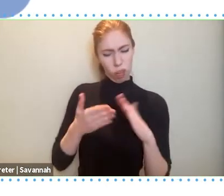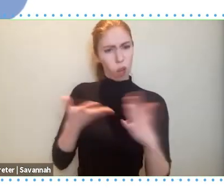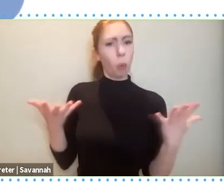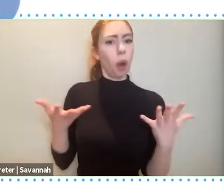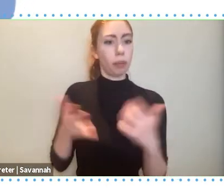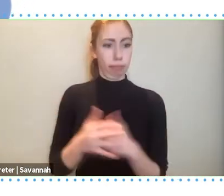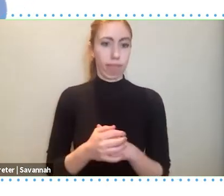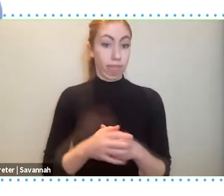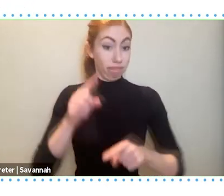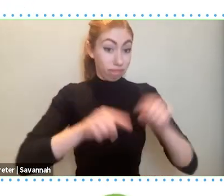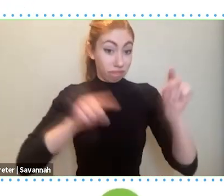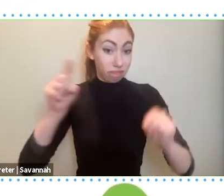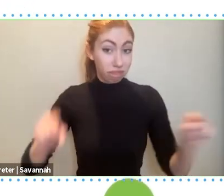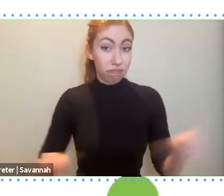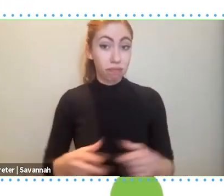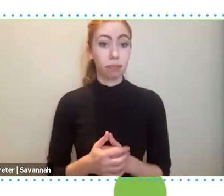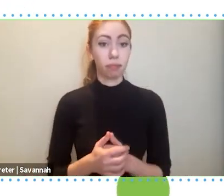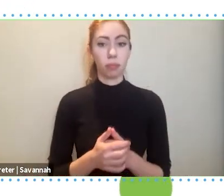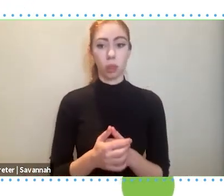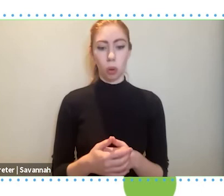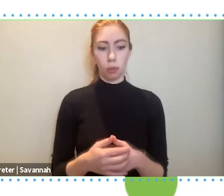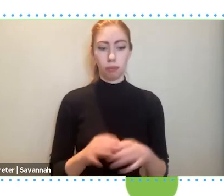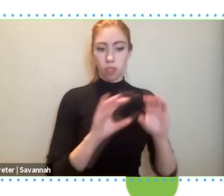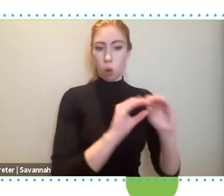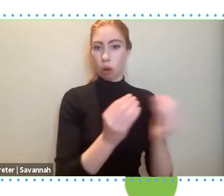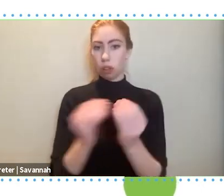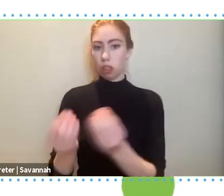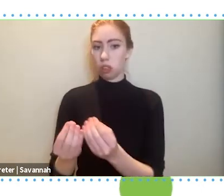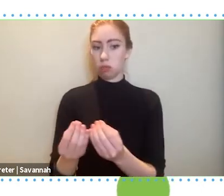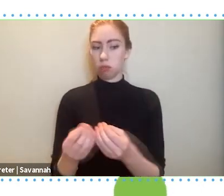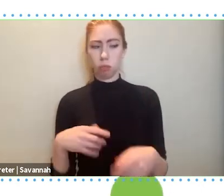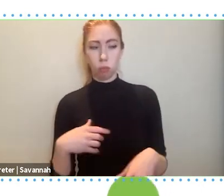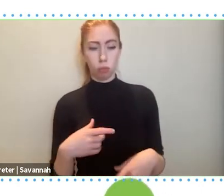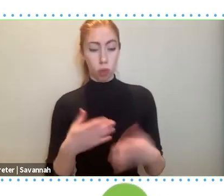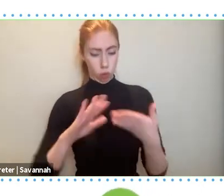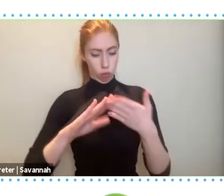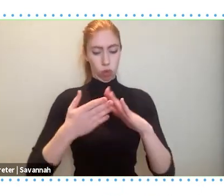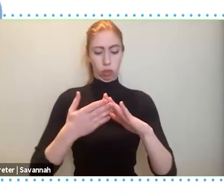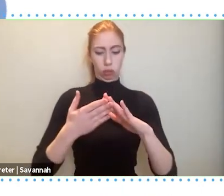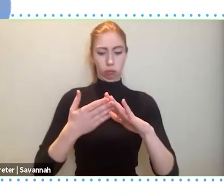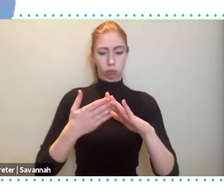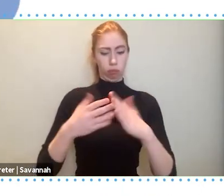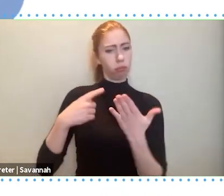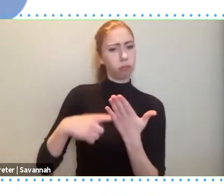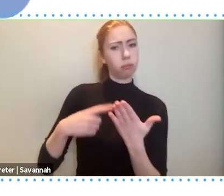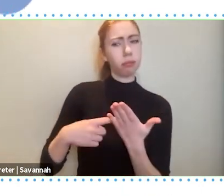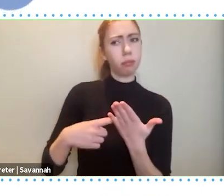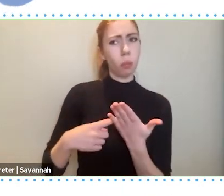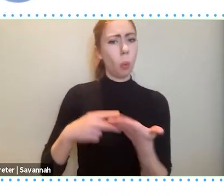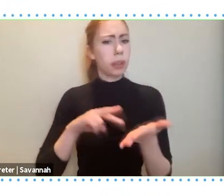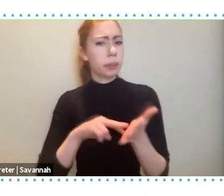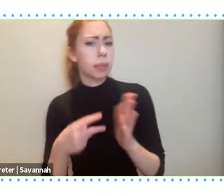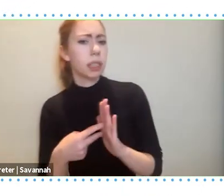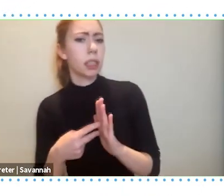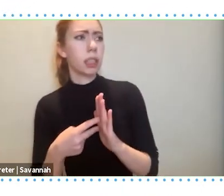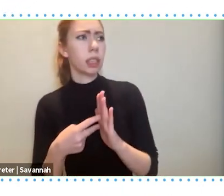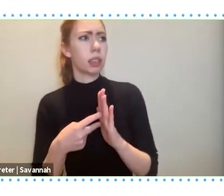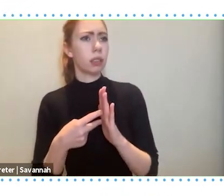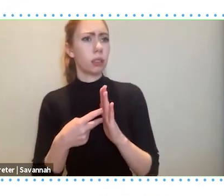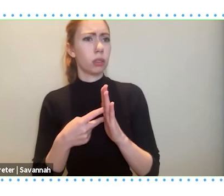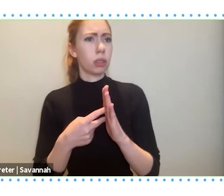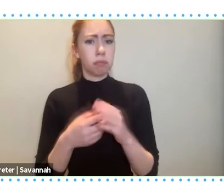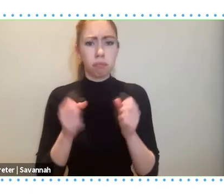of community, are they speaking about the same group of people? And really clarifying that community is important. This also